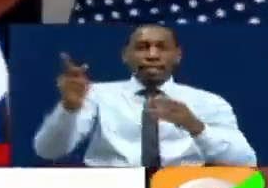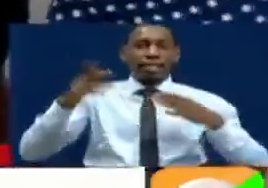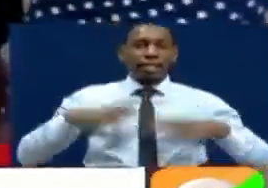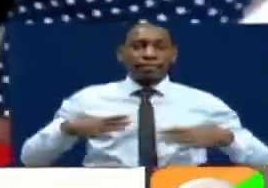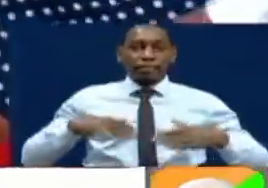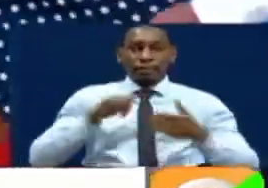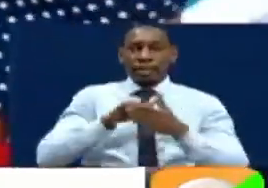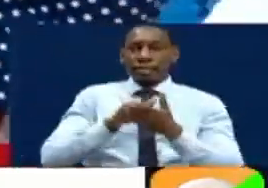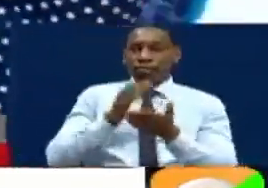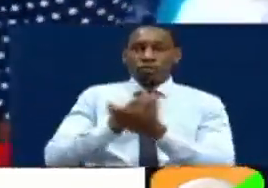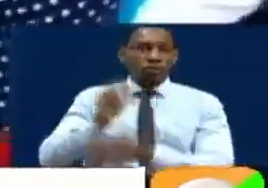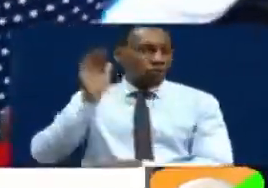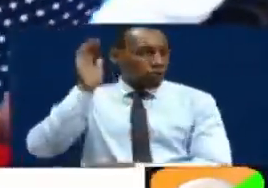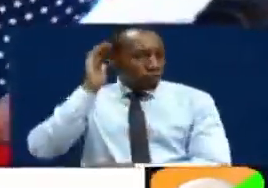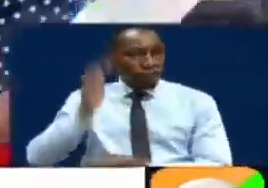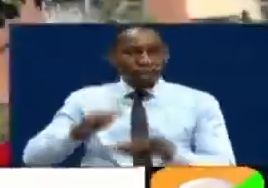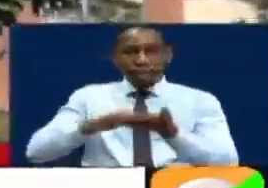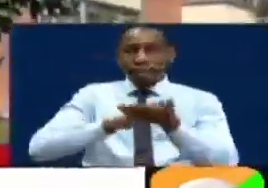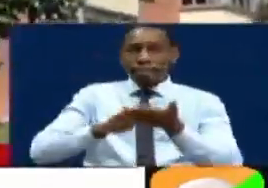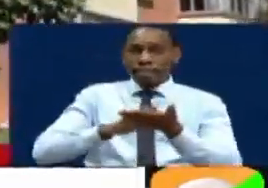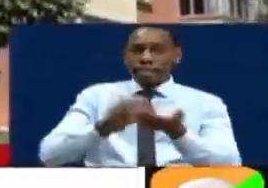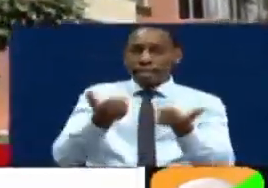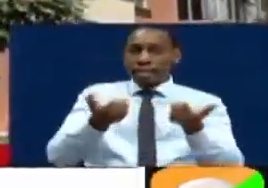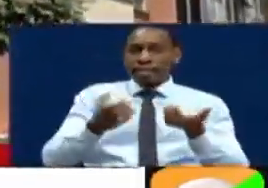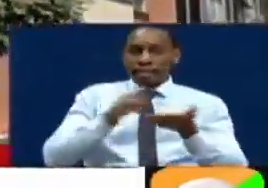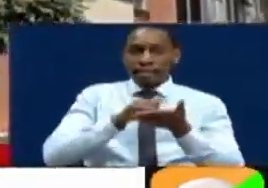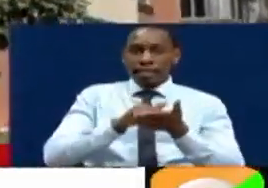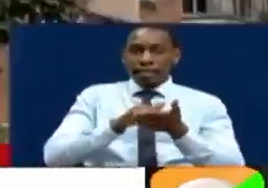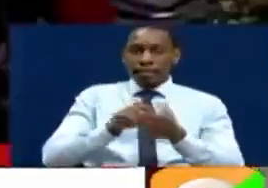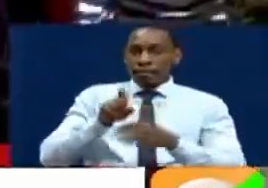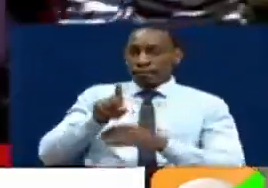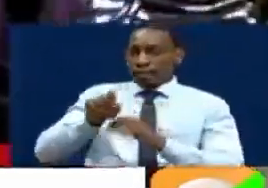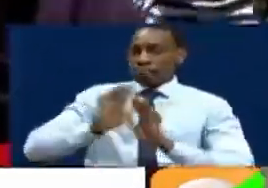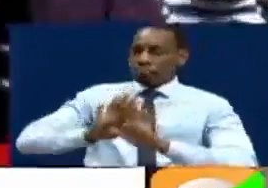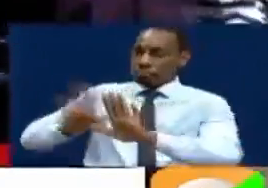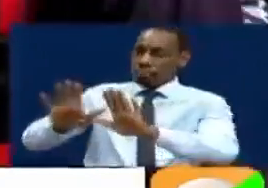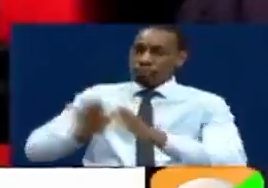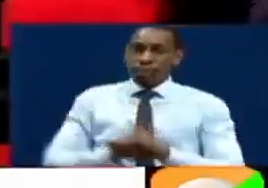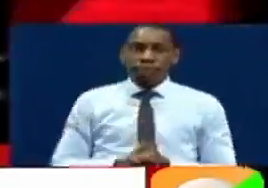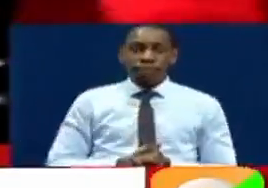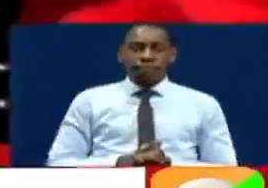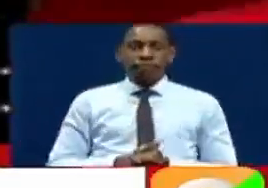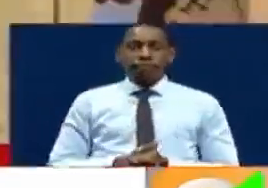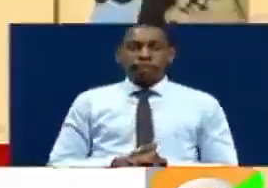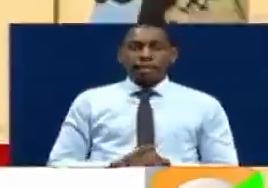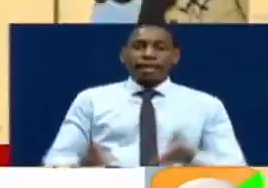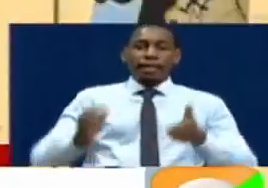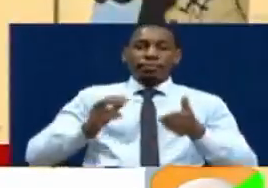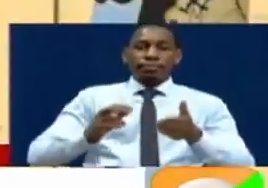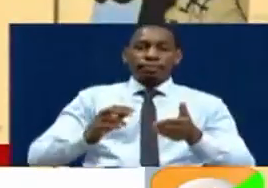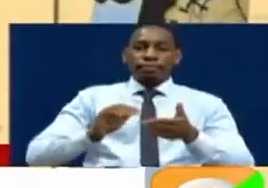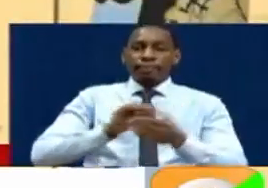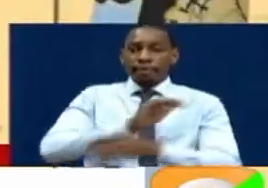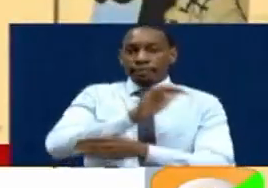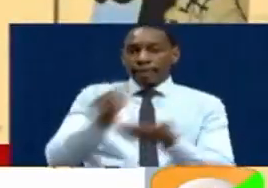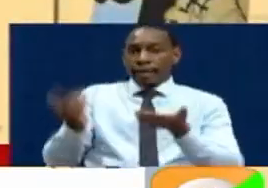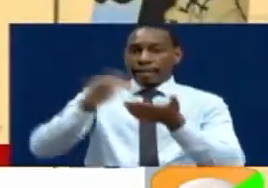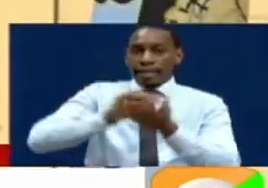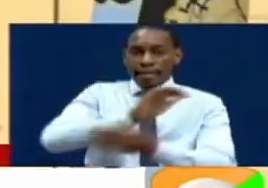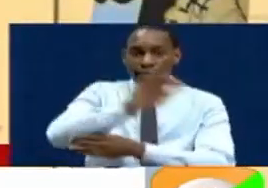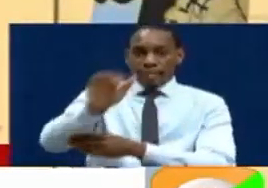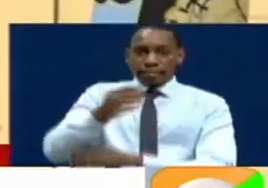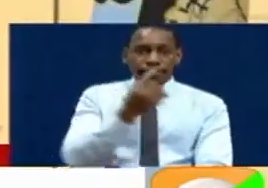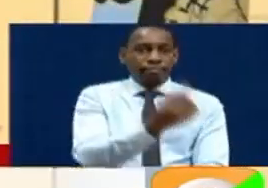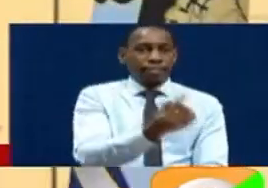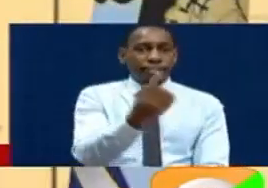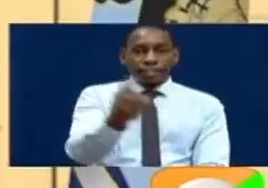to strictly observe the basic requirements to keep the virus at bay. I therefore once more call on